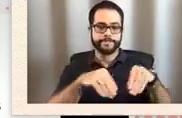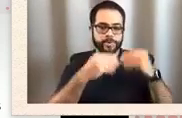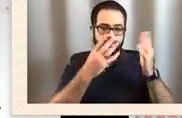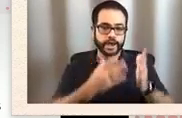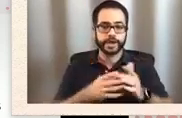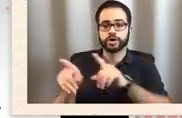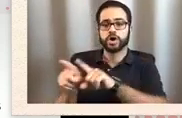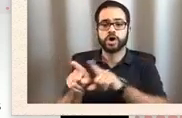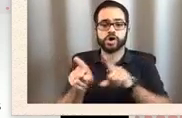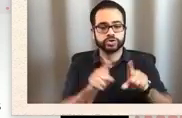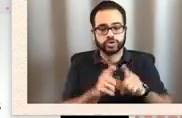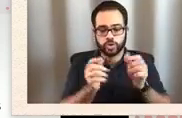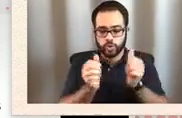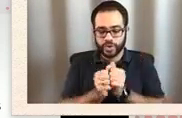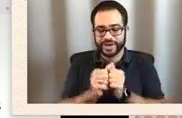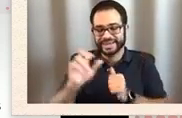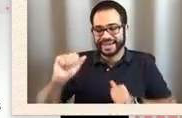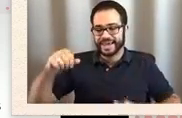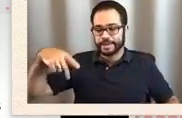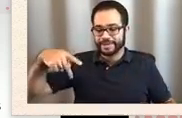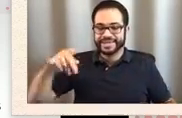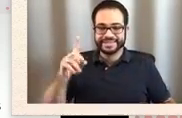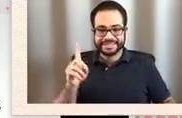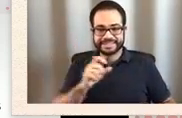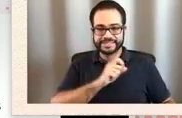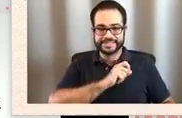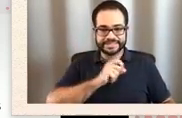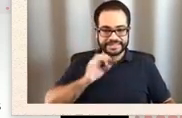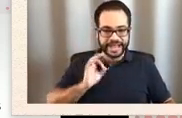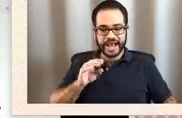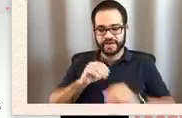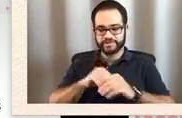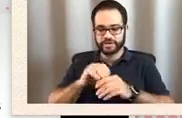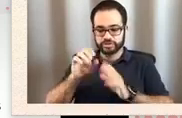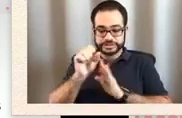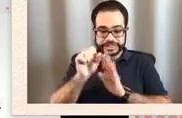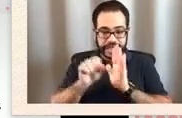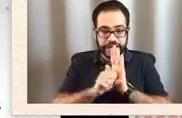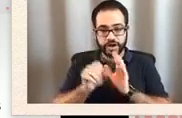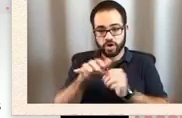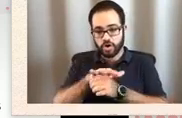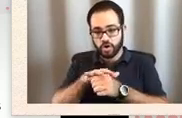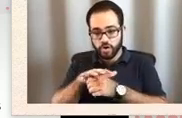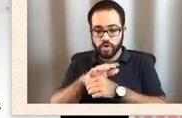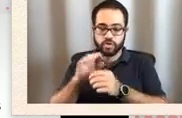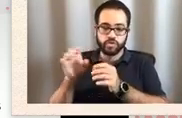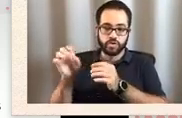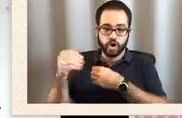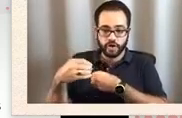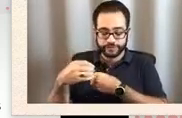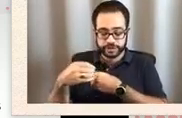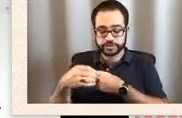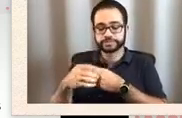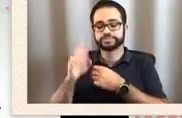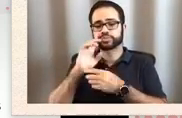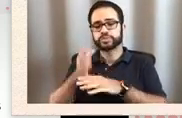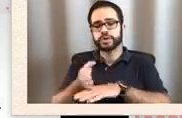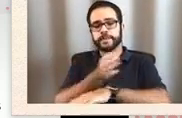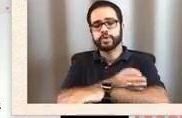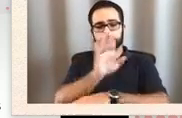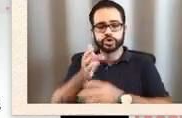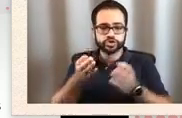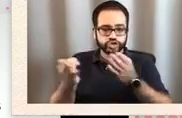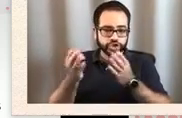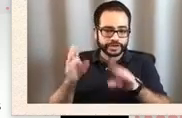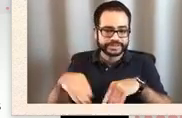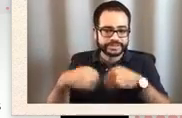with the APD staff in the region and state office. It's going to improve the quality of your service delivery, because if there was